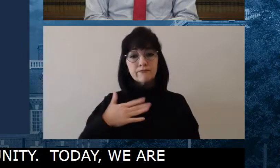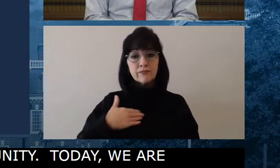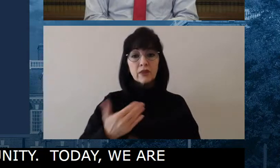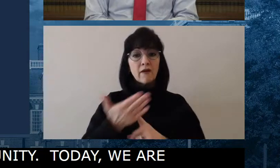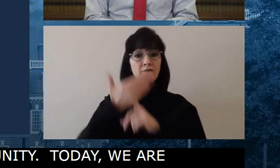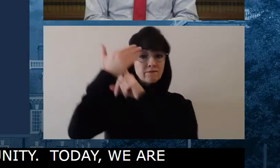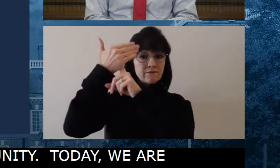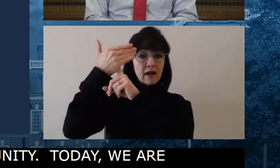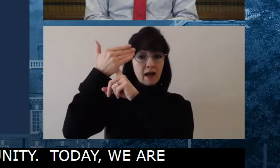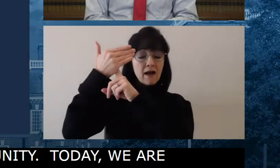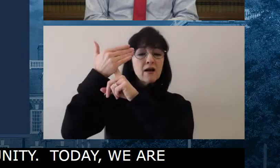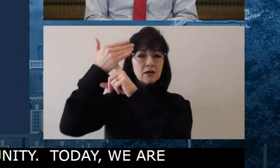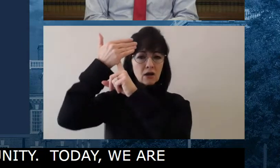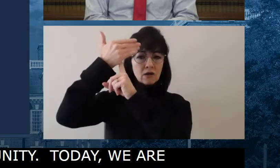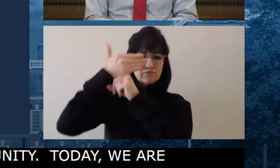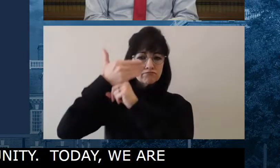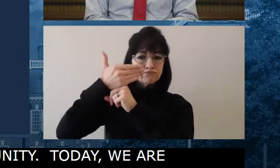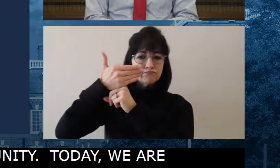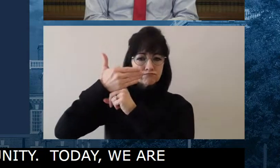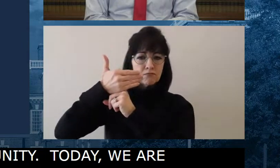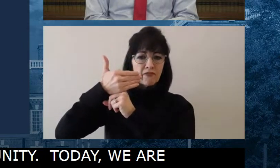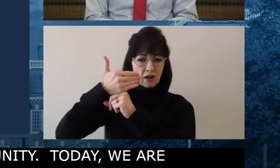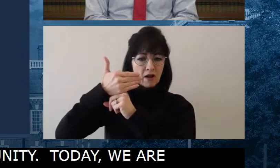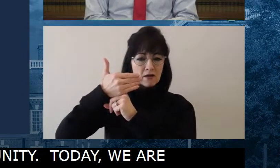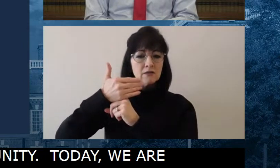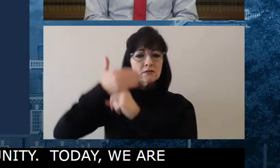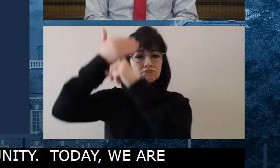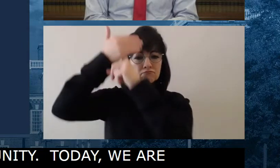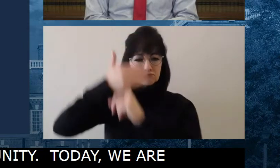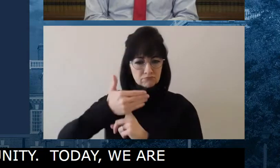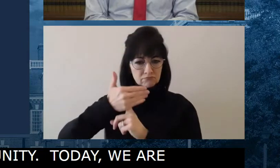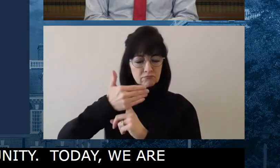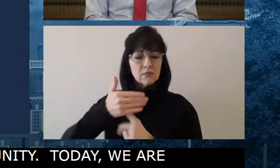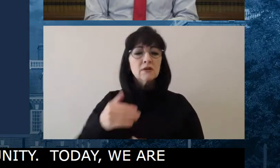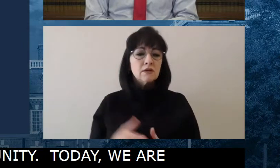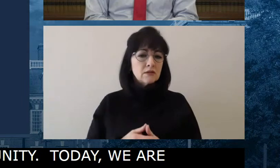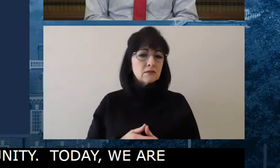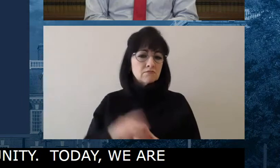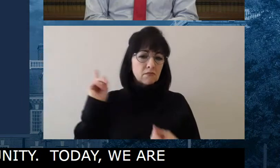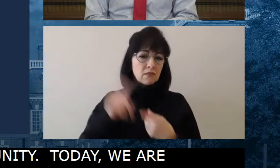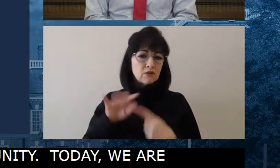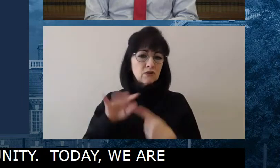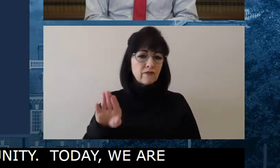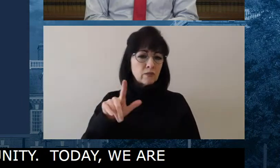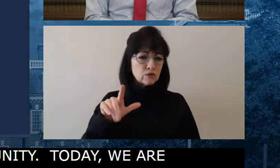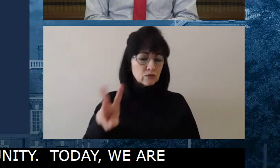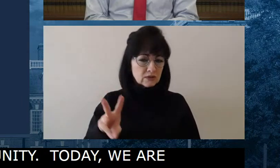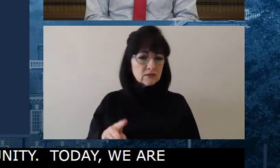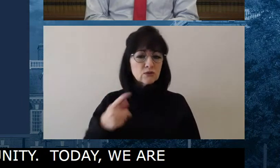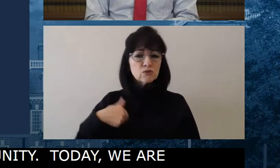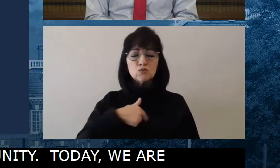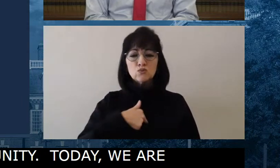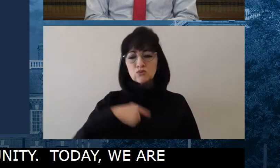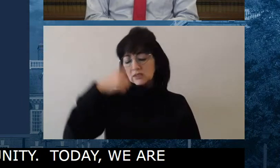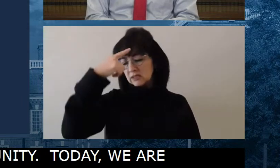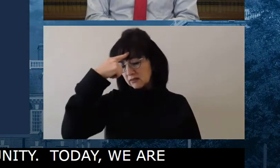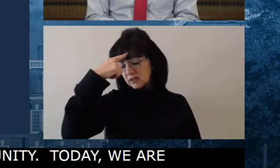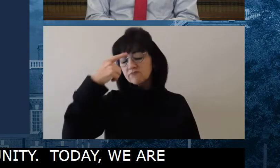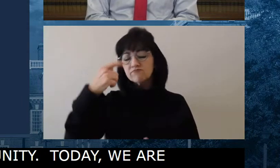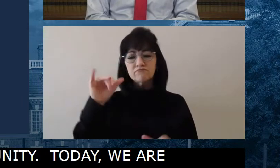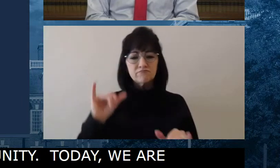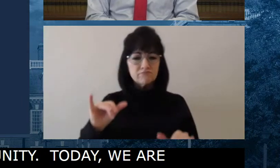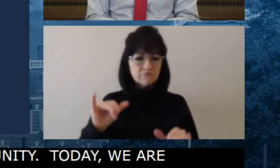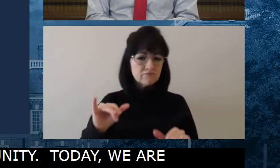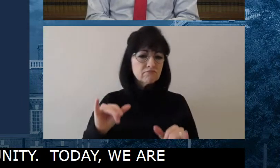in Delaware and across the country. We think about all those family members affected by this terrible